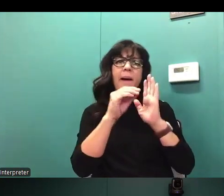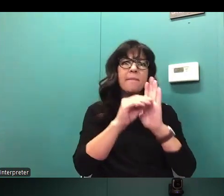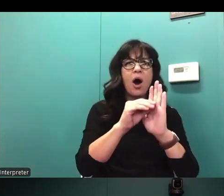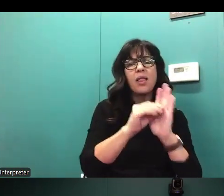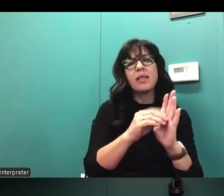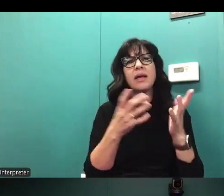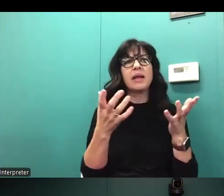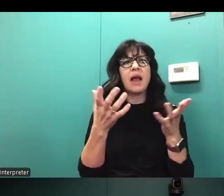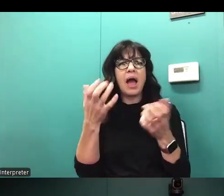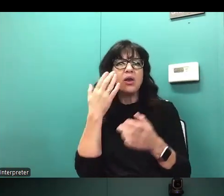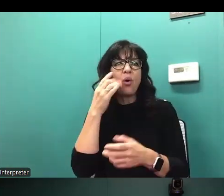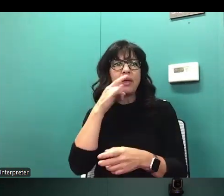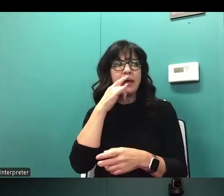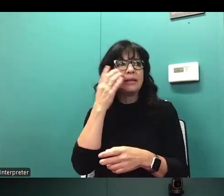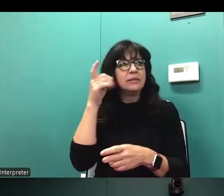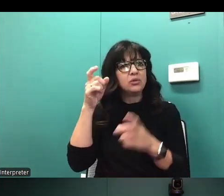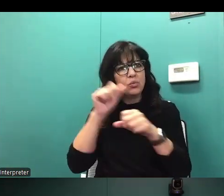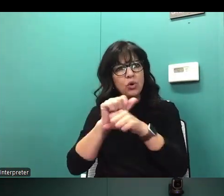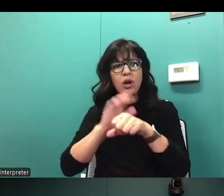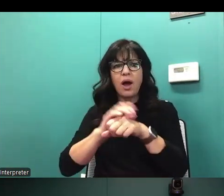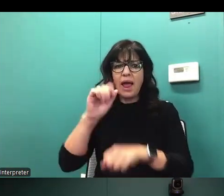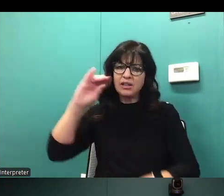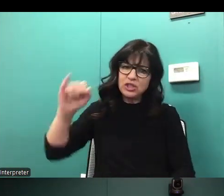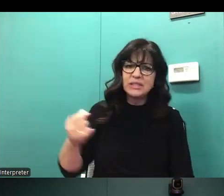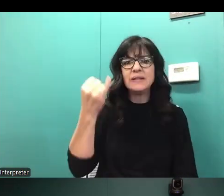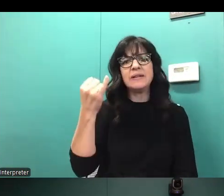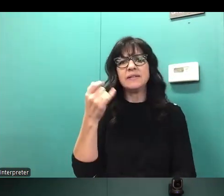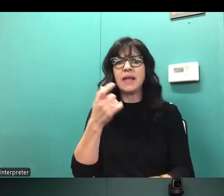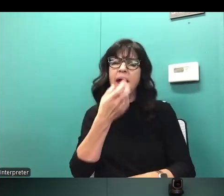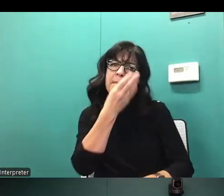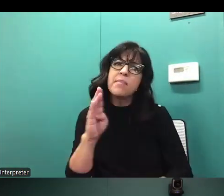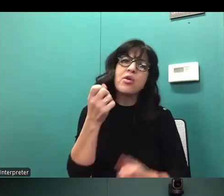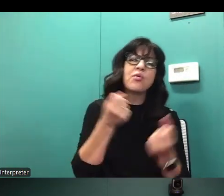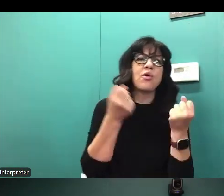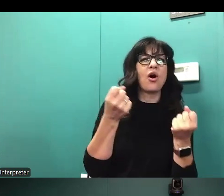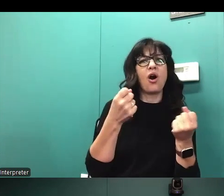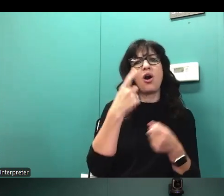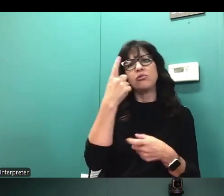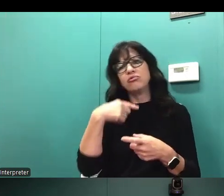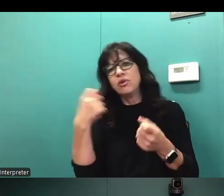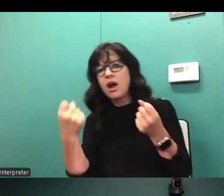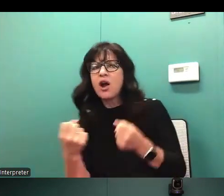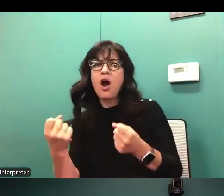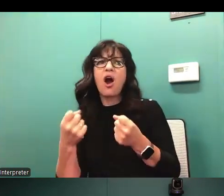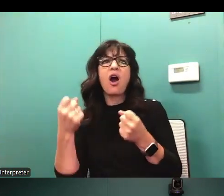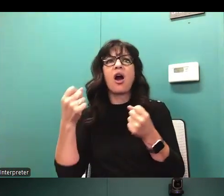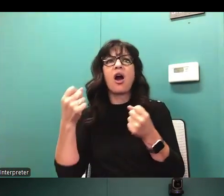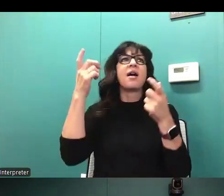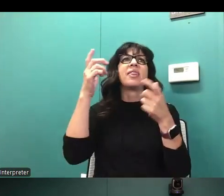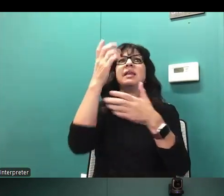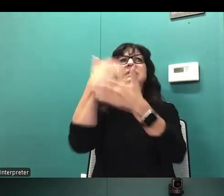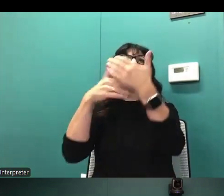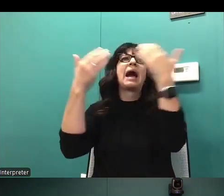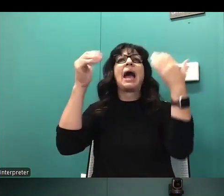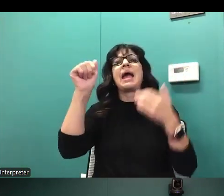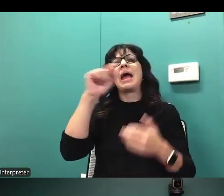needs to really work on adjectives, I'm modeling, I'm using like blue car, the red car, the azure sky, or all those kinds of